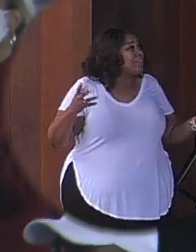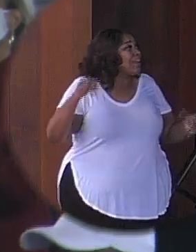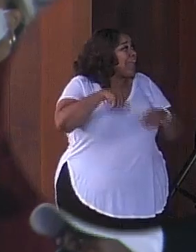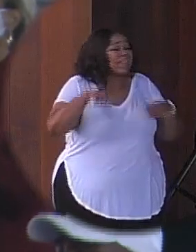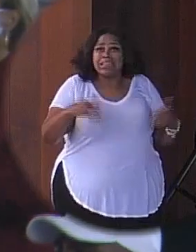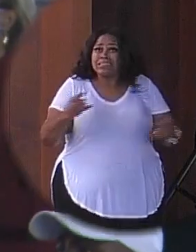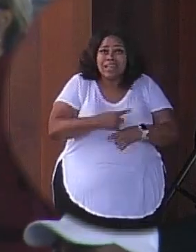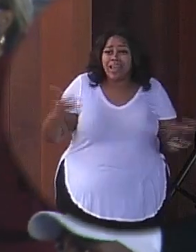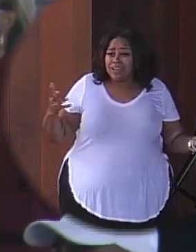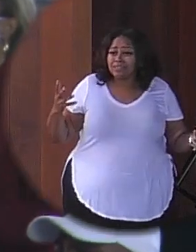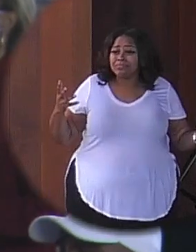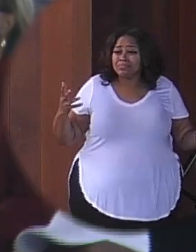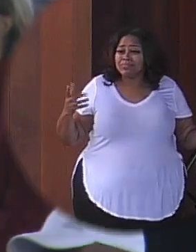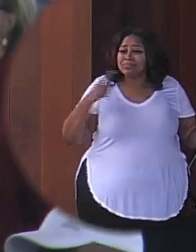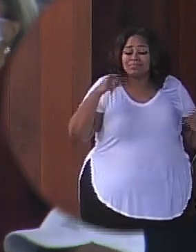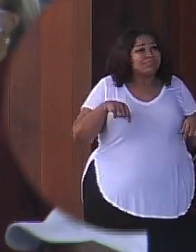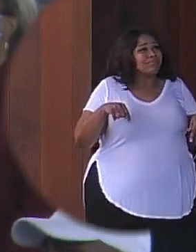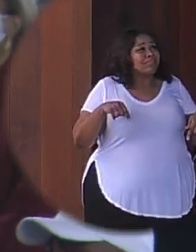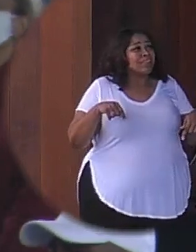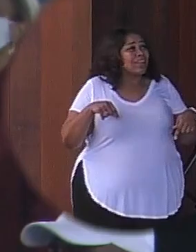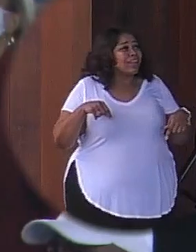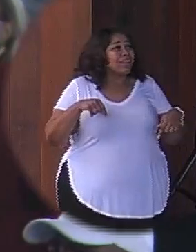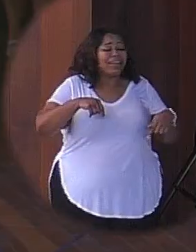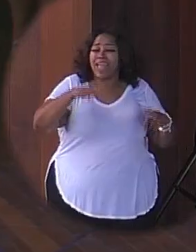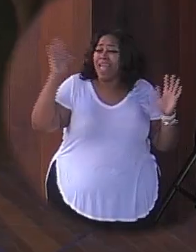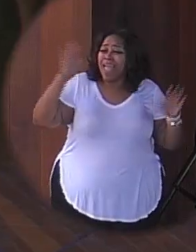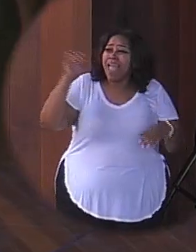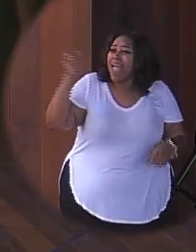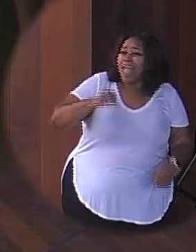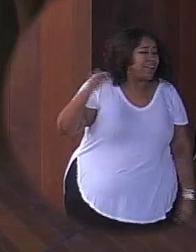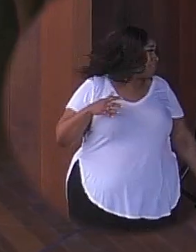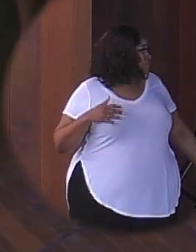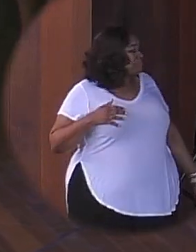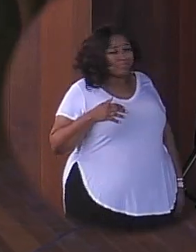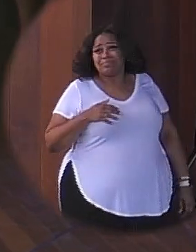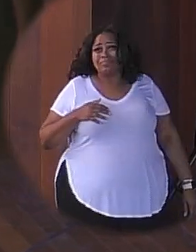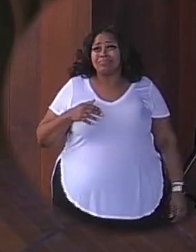this thing. Hey, hey.